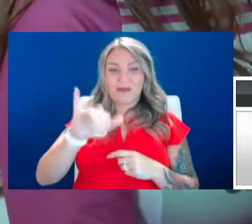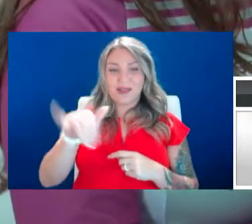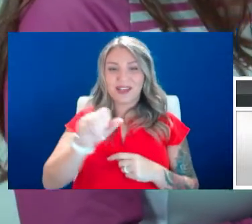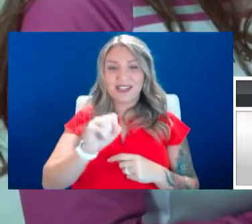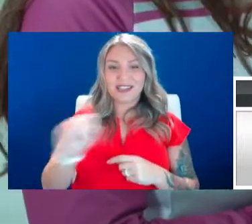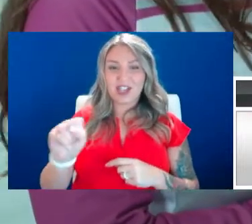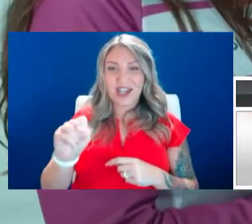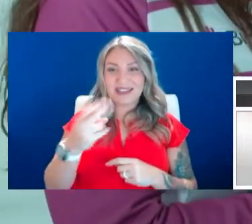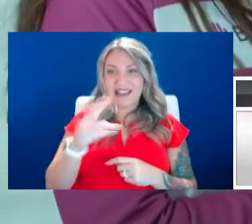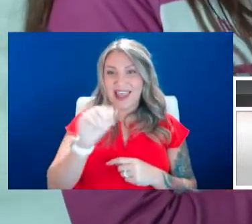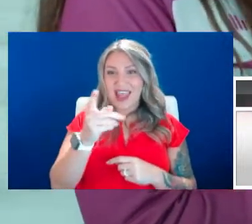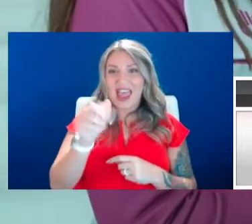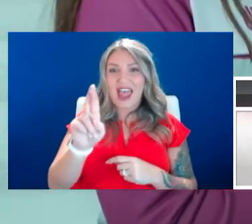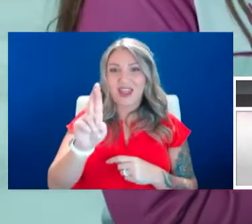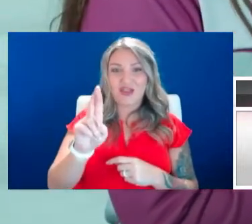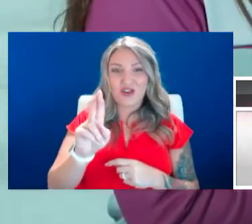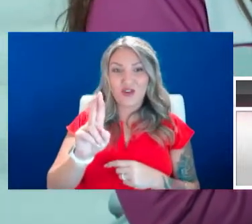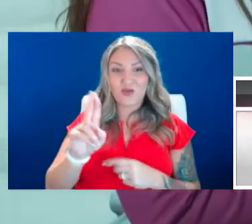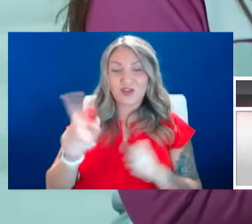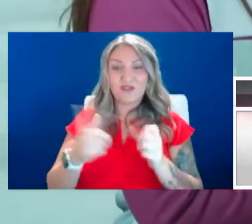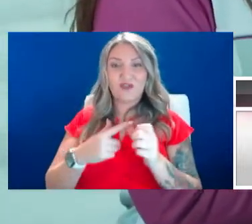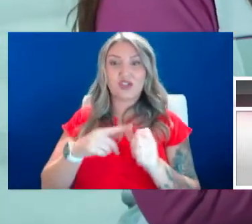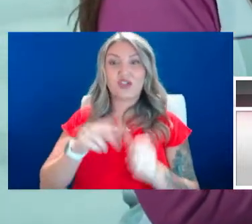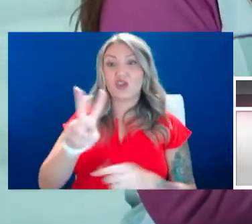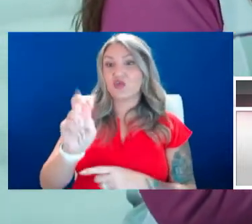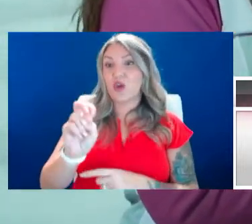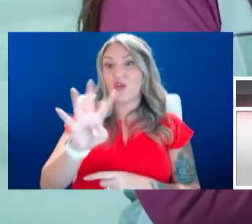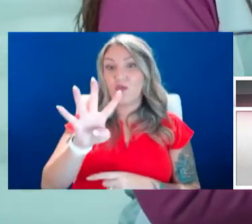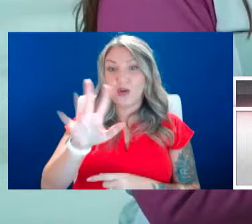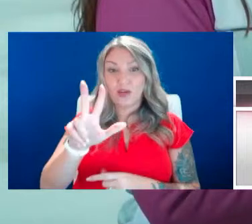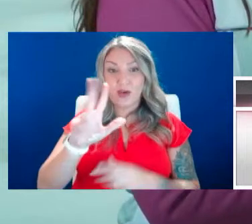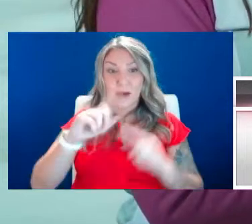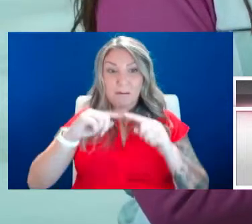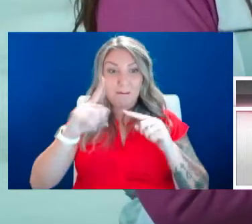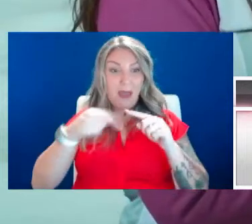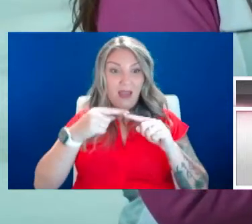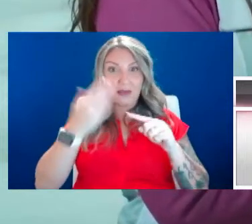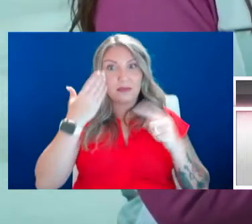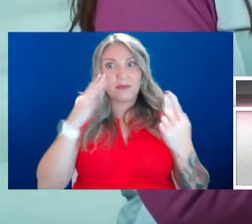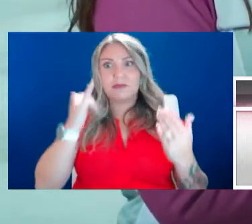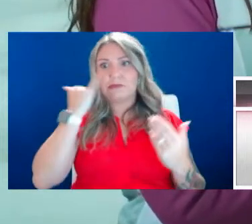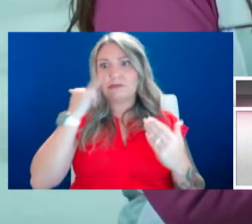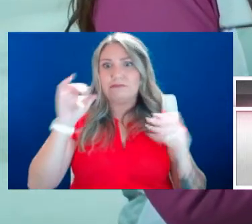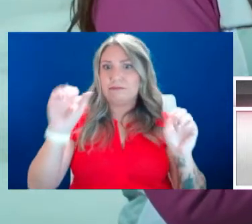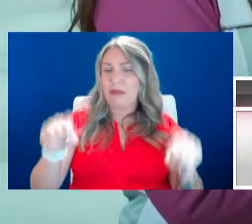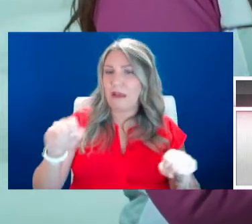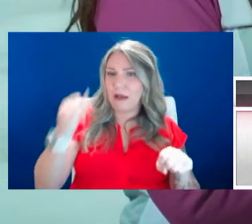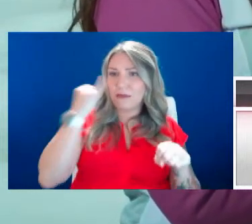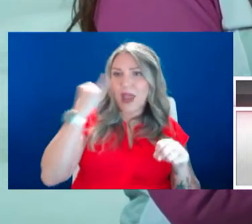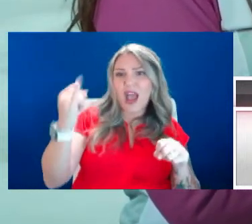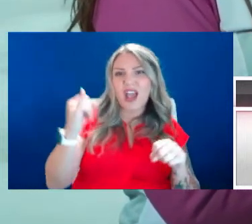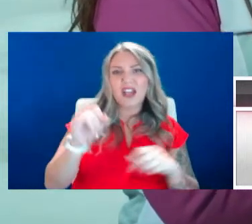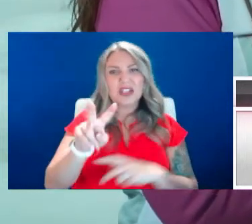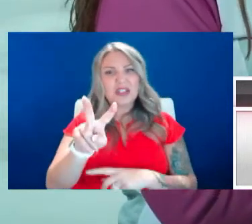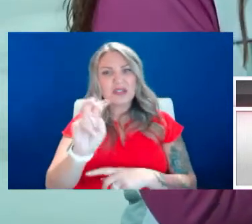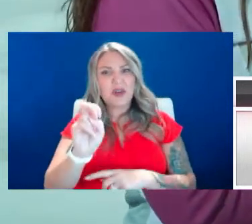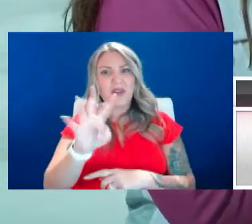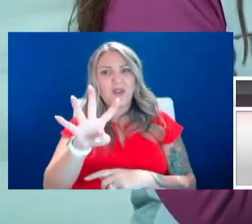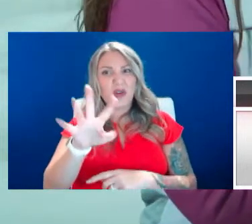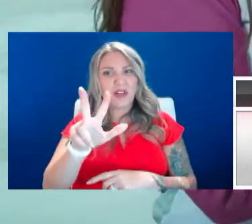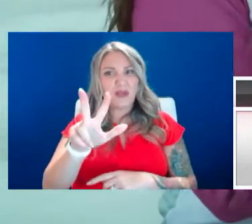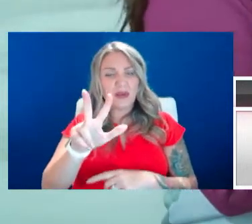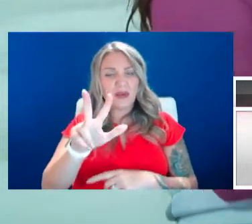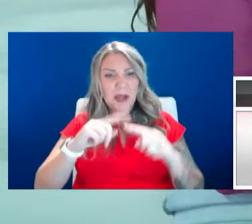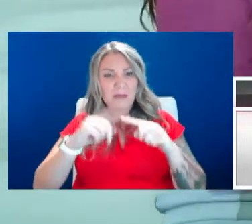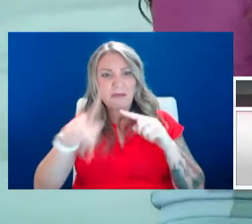was the first 243 miles of this. I don't know if you can imagine it, Jess, but Heather, what was 243 miles